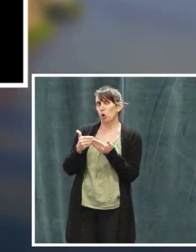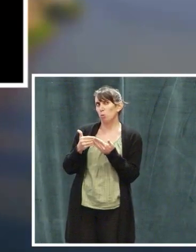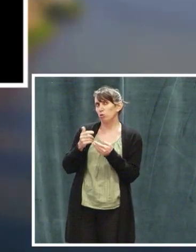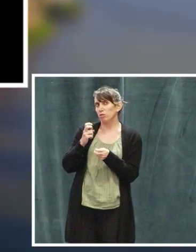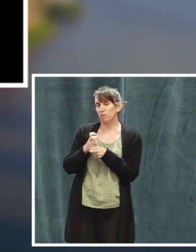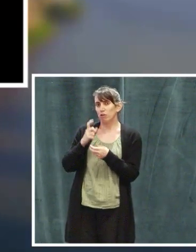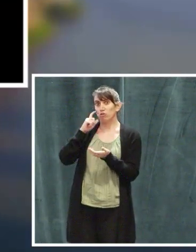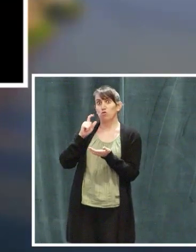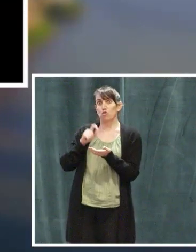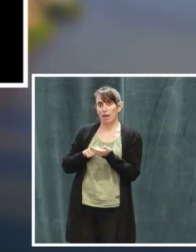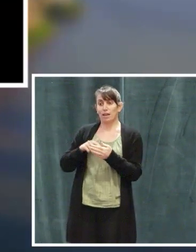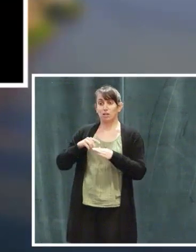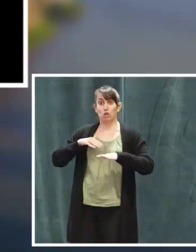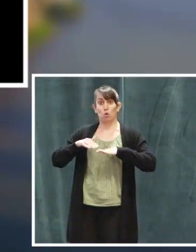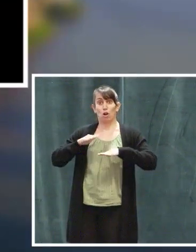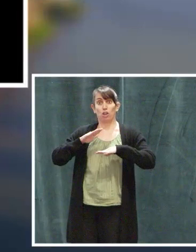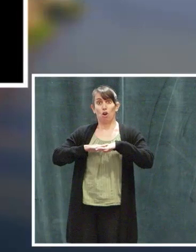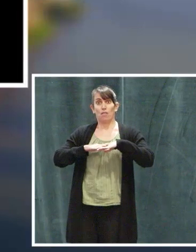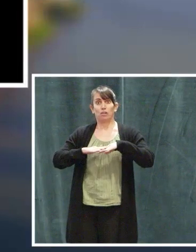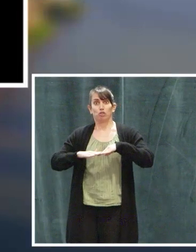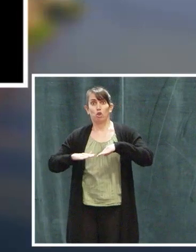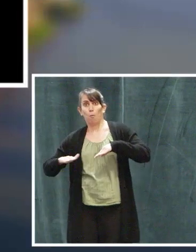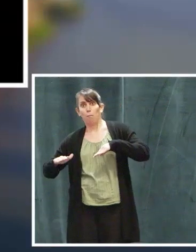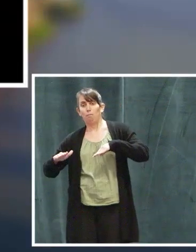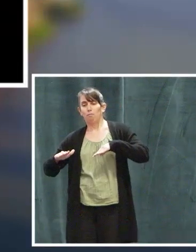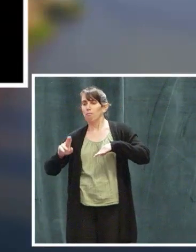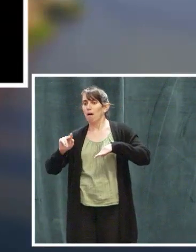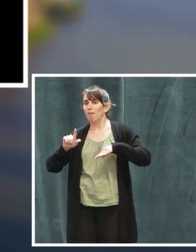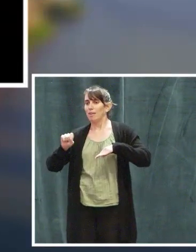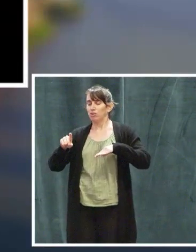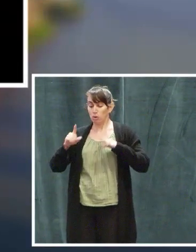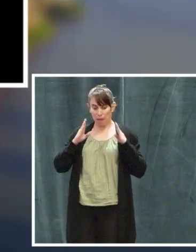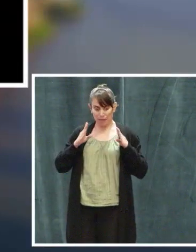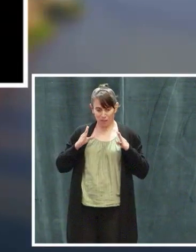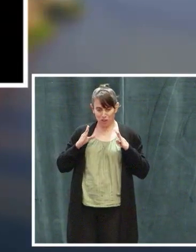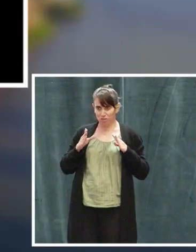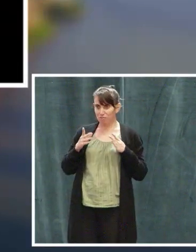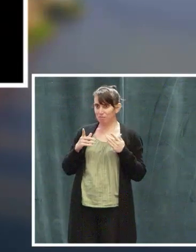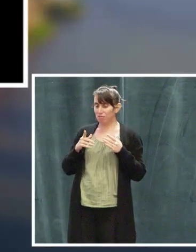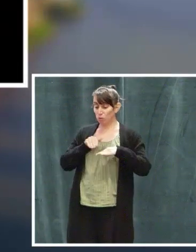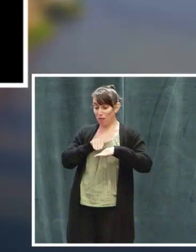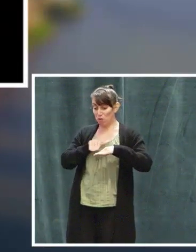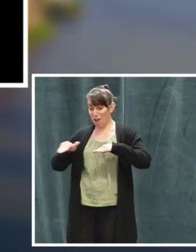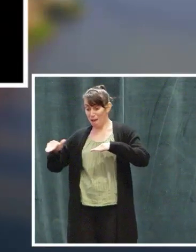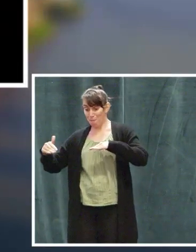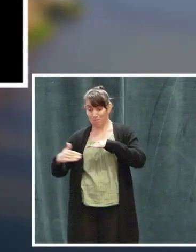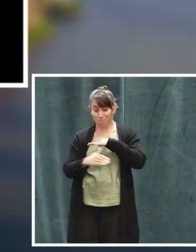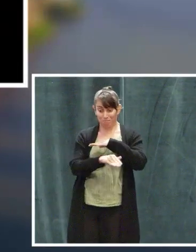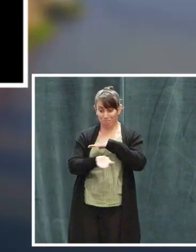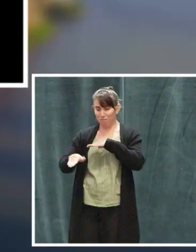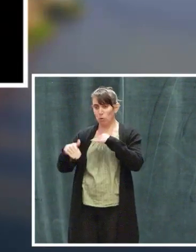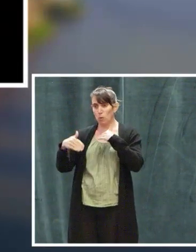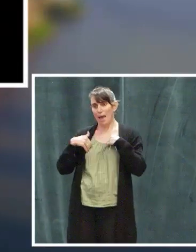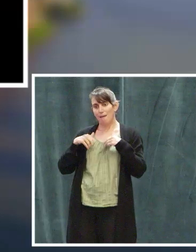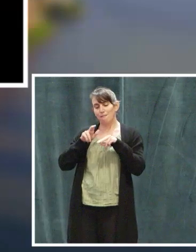slope unless you're really paying attention. And within those little ramps, we've introduced a series of planters and precast